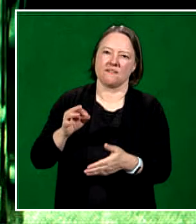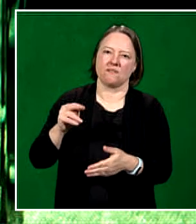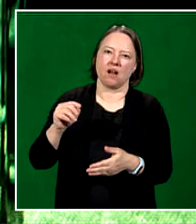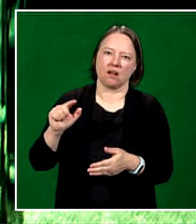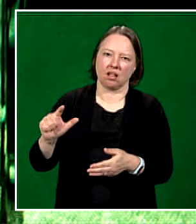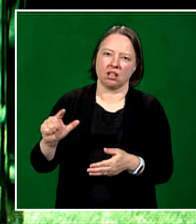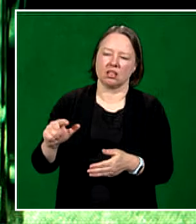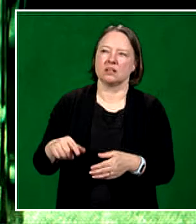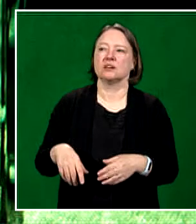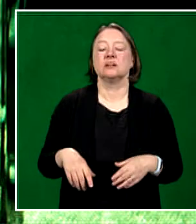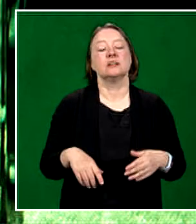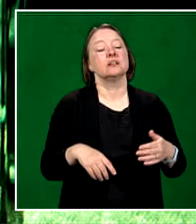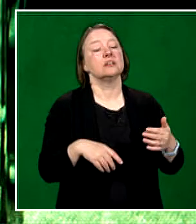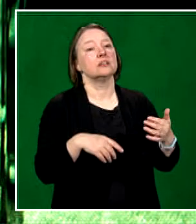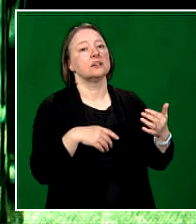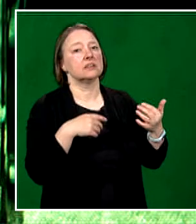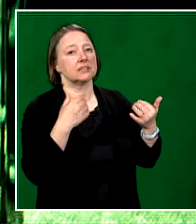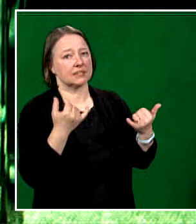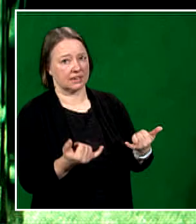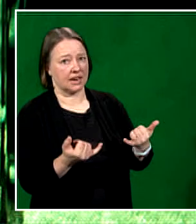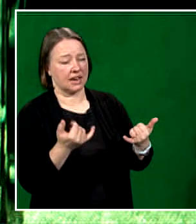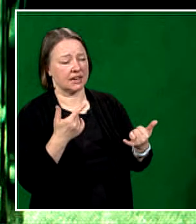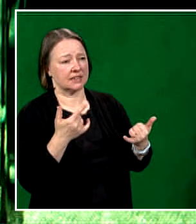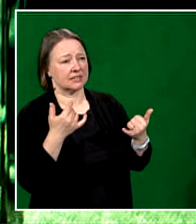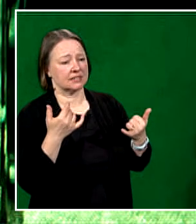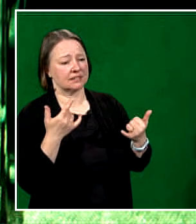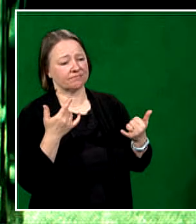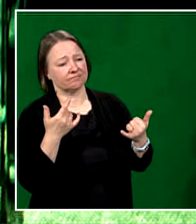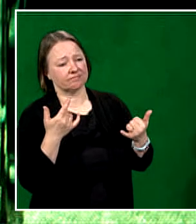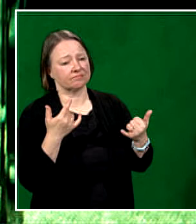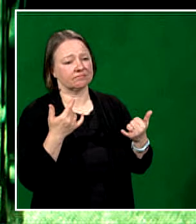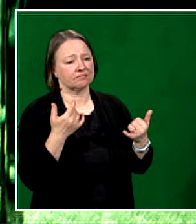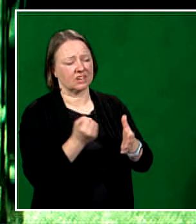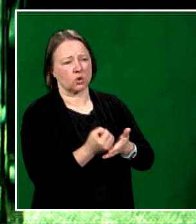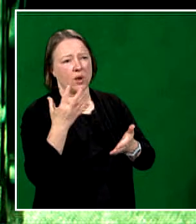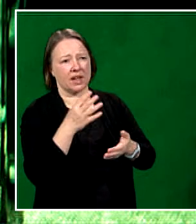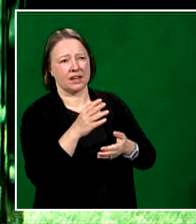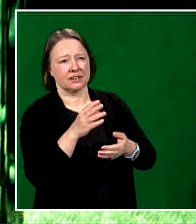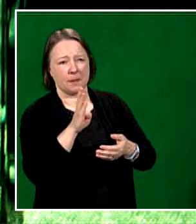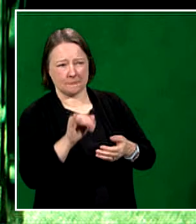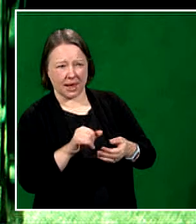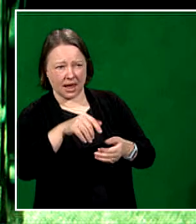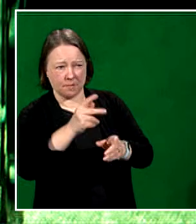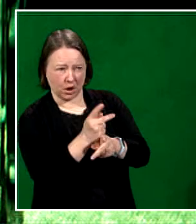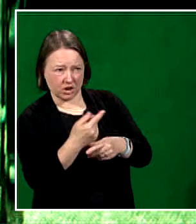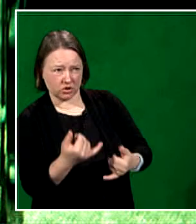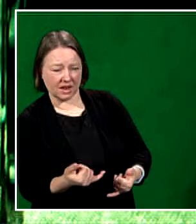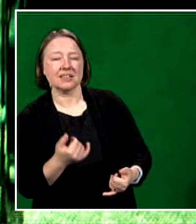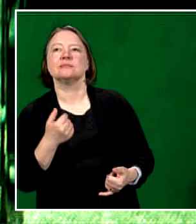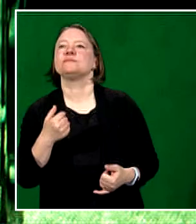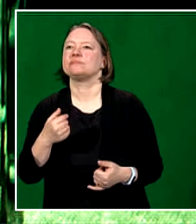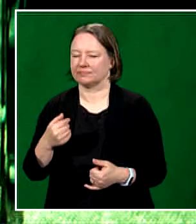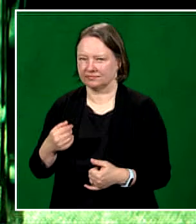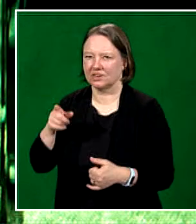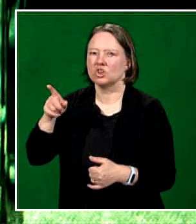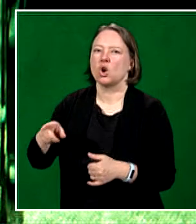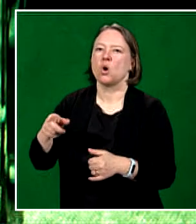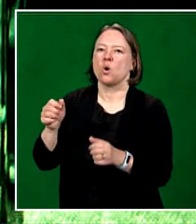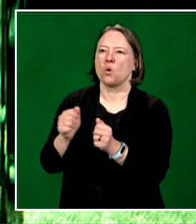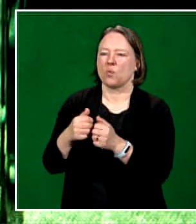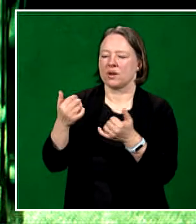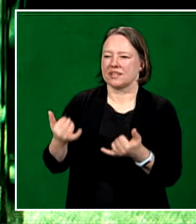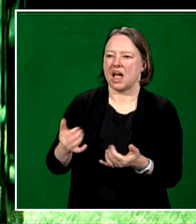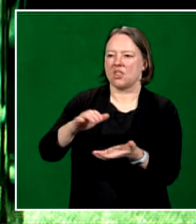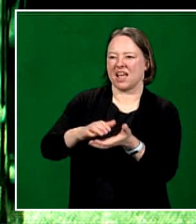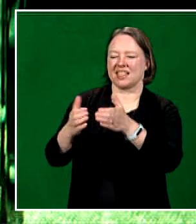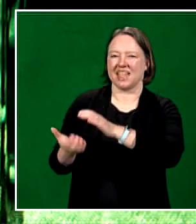And today, is it currently not, is it a waste byproduct today? Yeah, so the issue with the current clay system